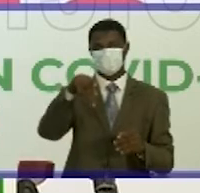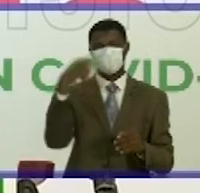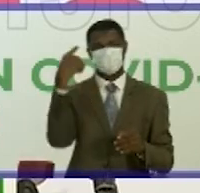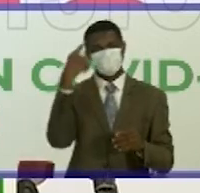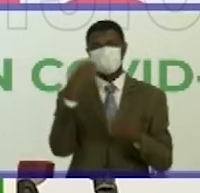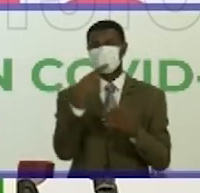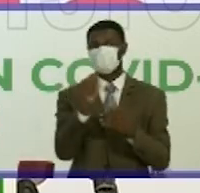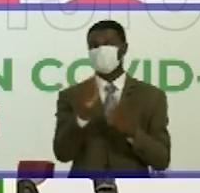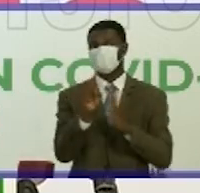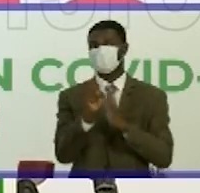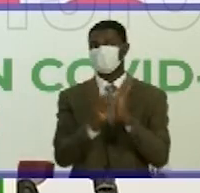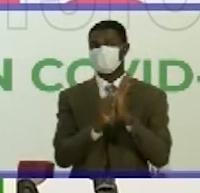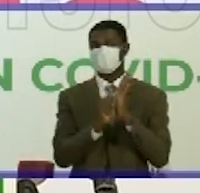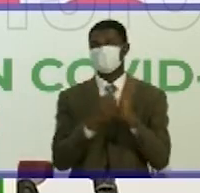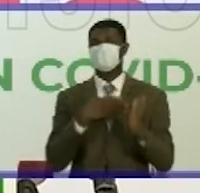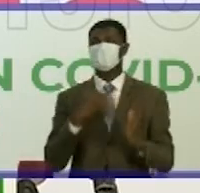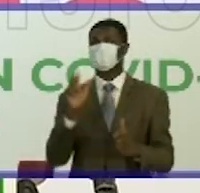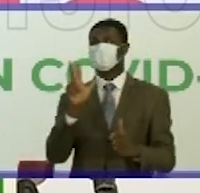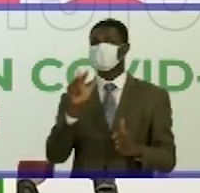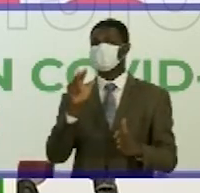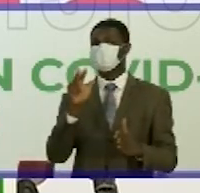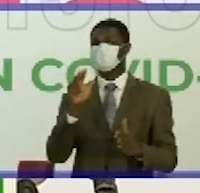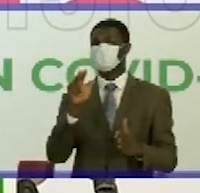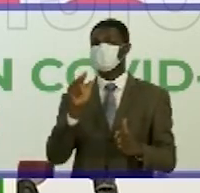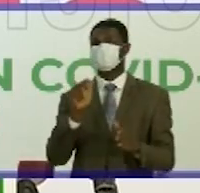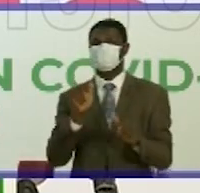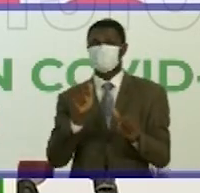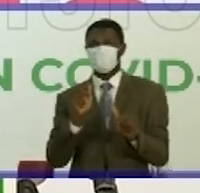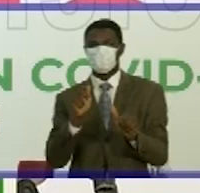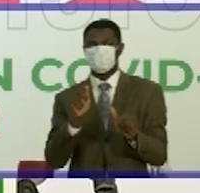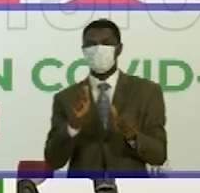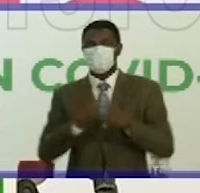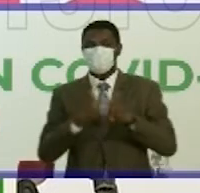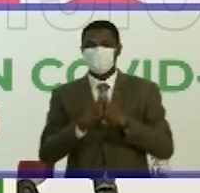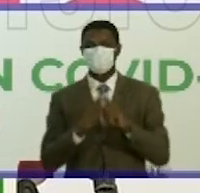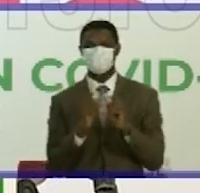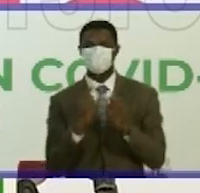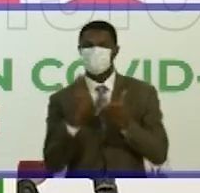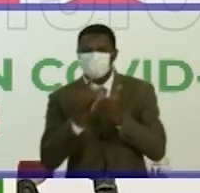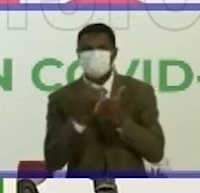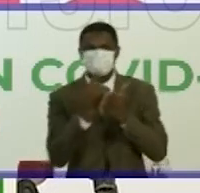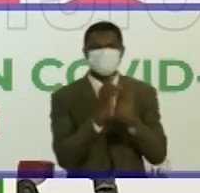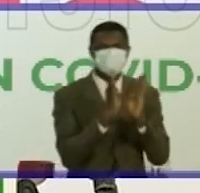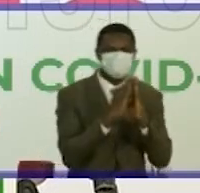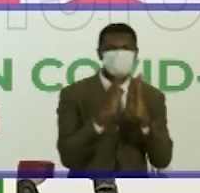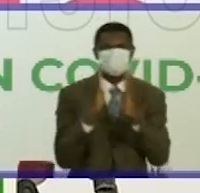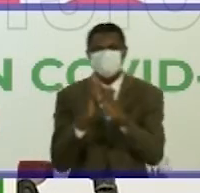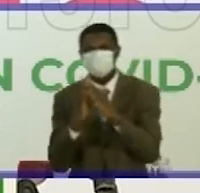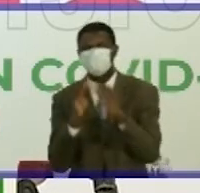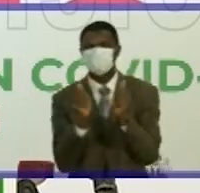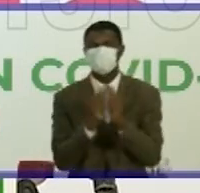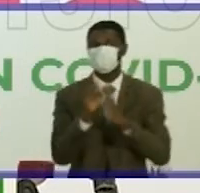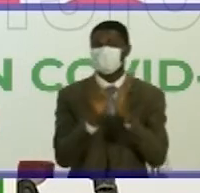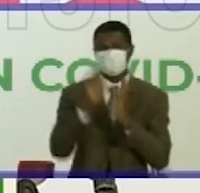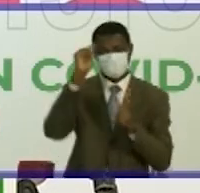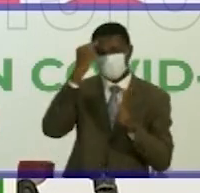states, and 13, holding regular consultation with the state governors, commissioners